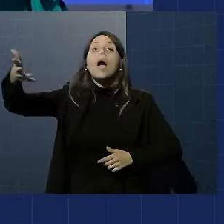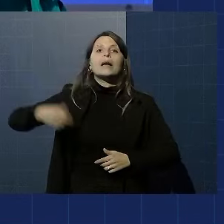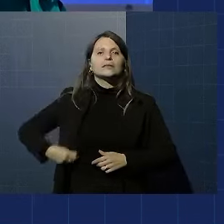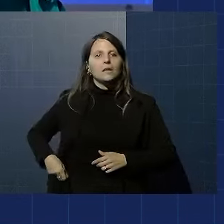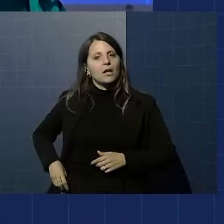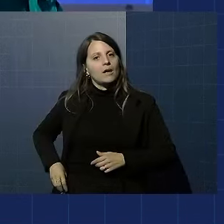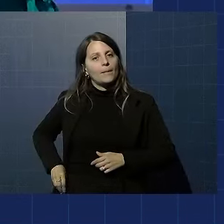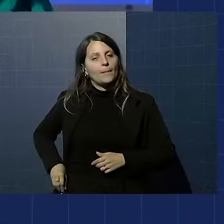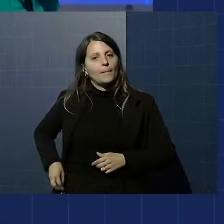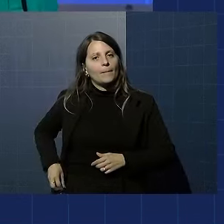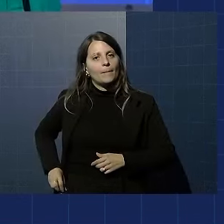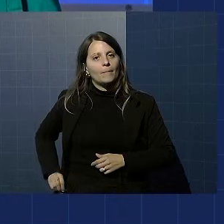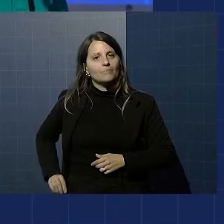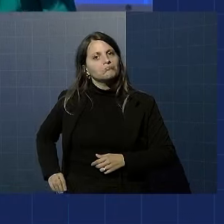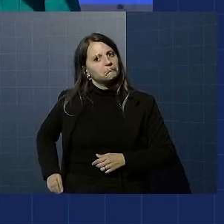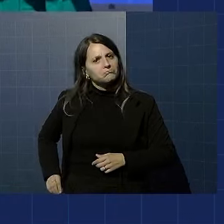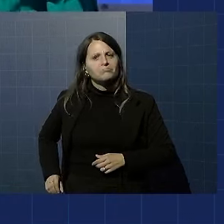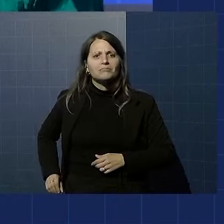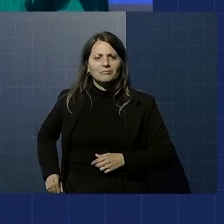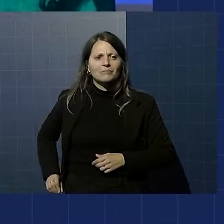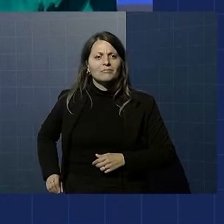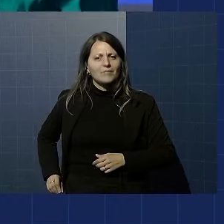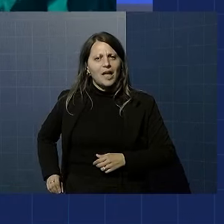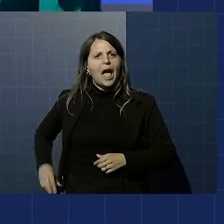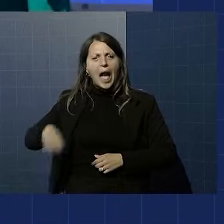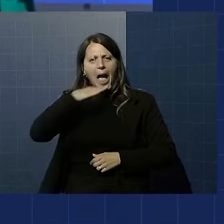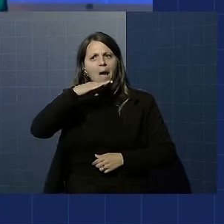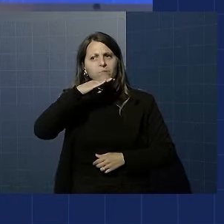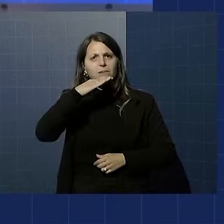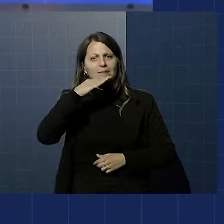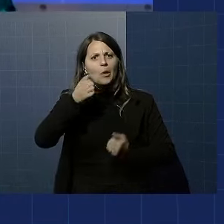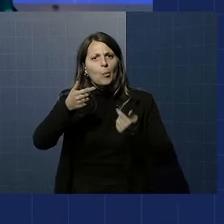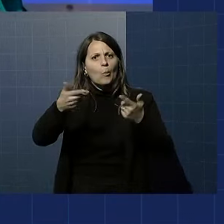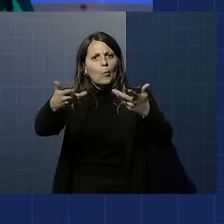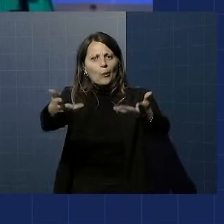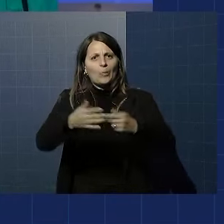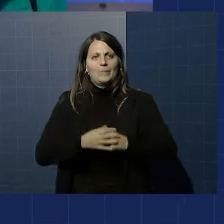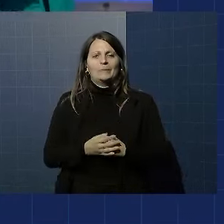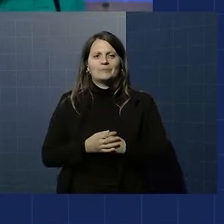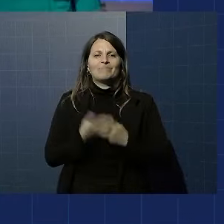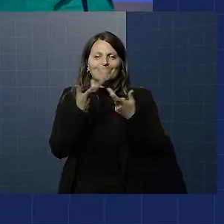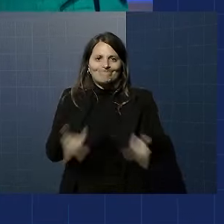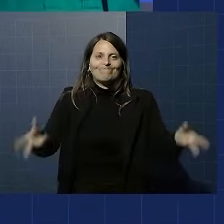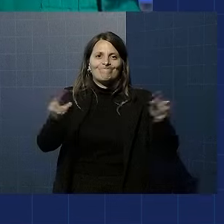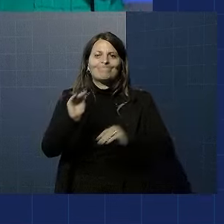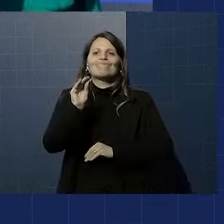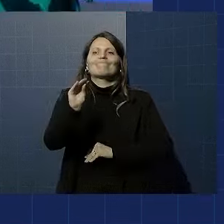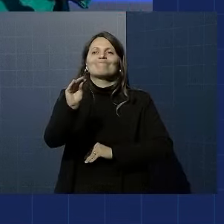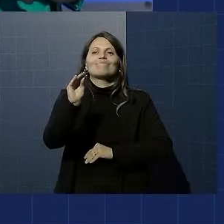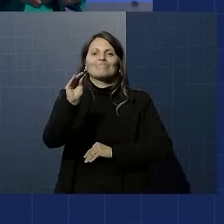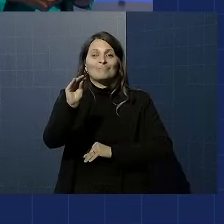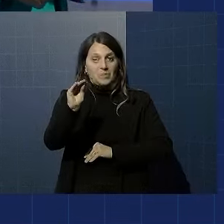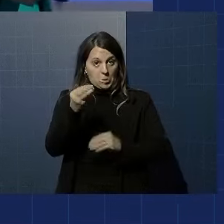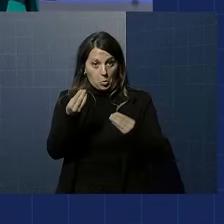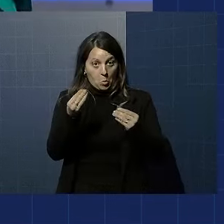significant amount of people. I'm going to ask the question again at the end of my talk and see if it changes either for the better or for the worse. So let's see